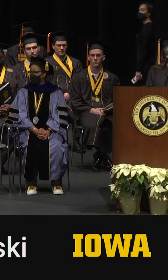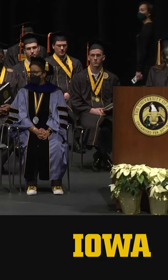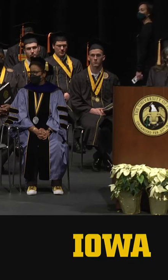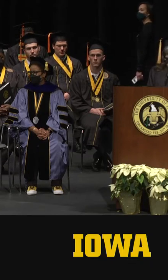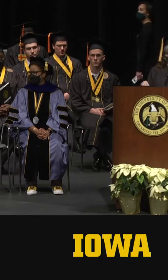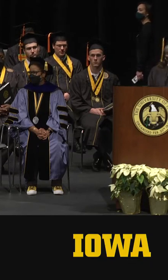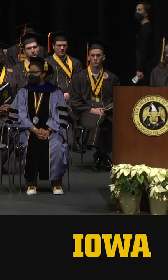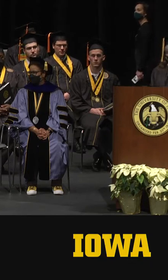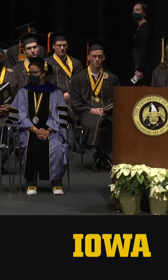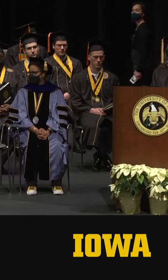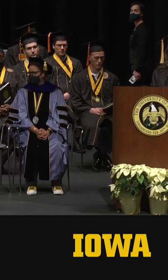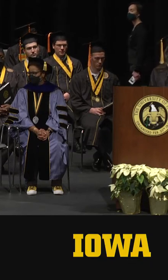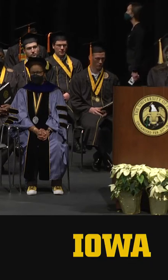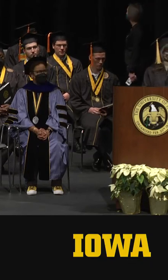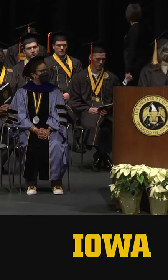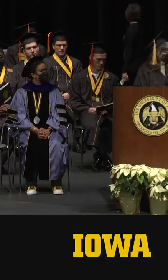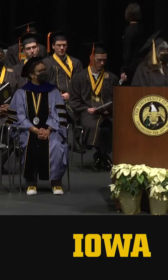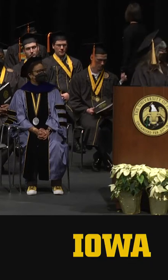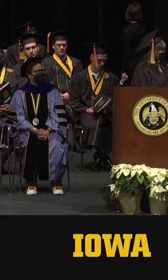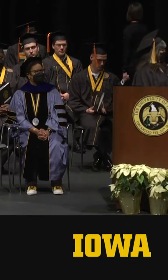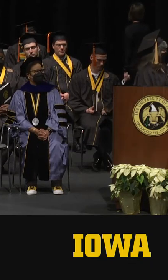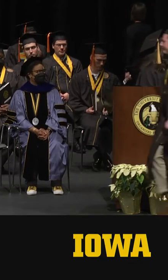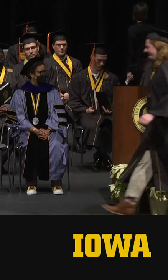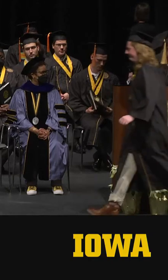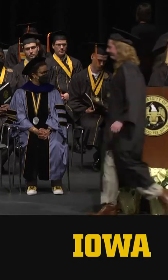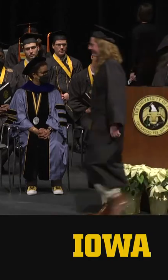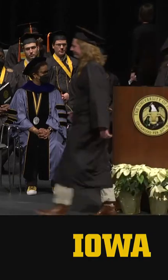Congratulations. Thank you. Nathan Cox.